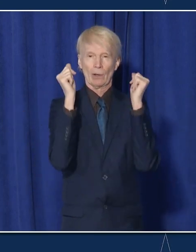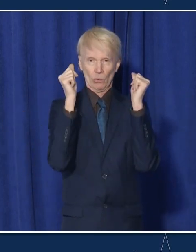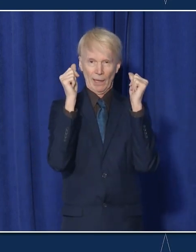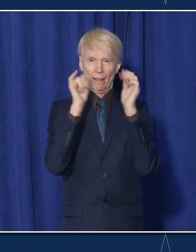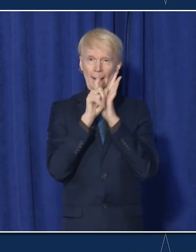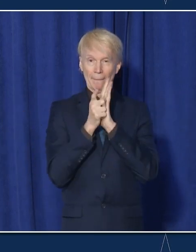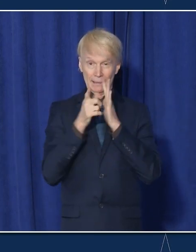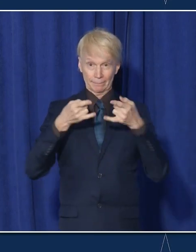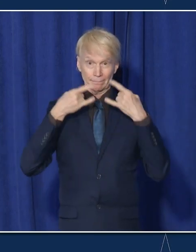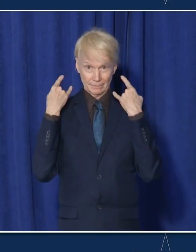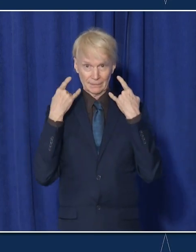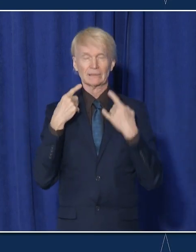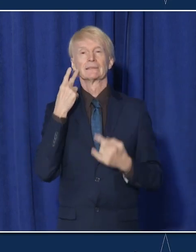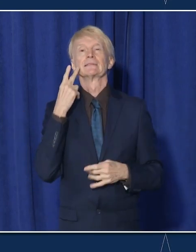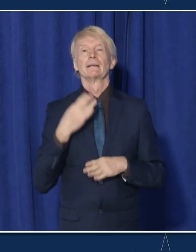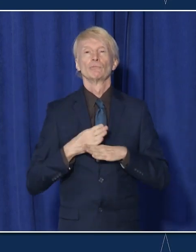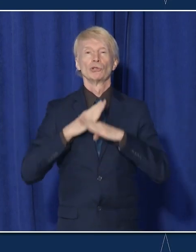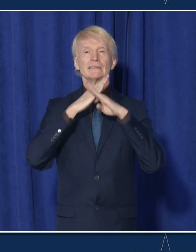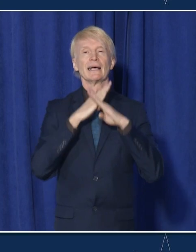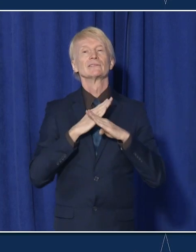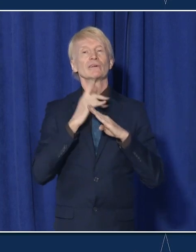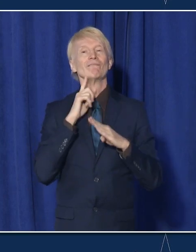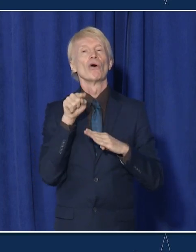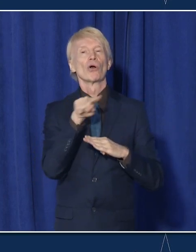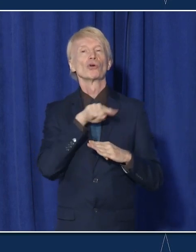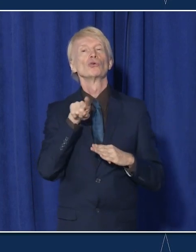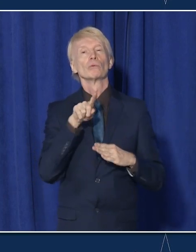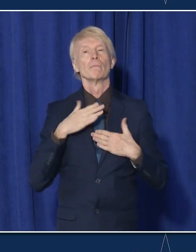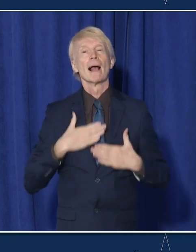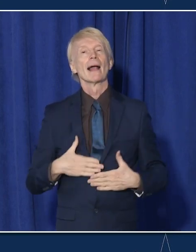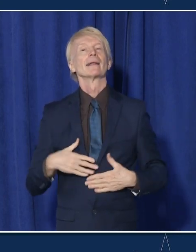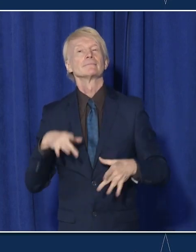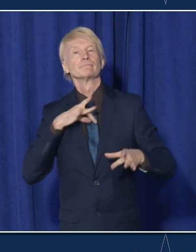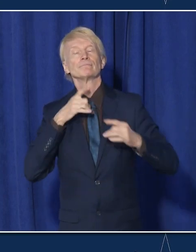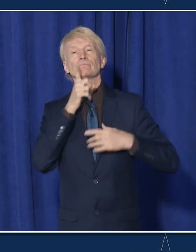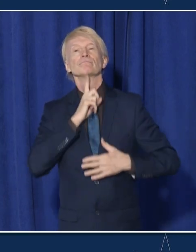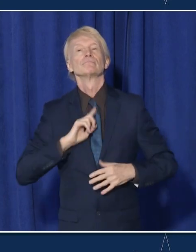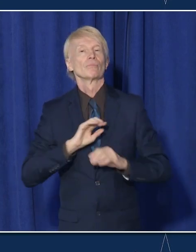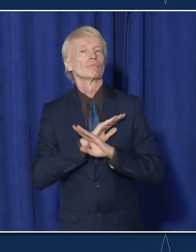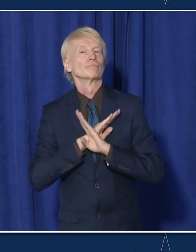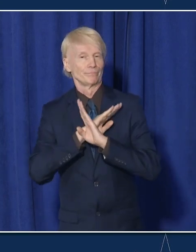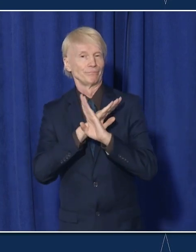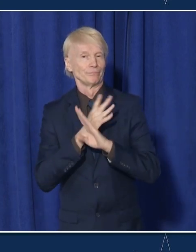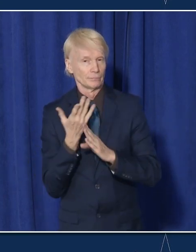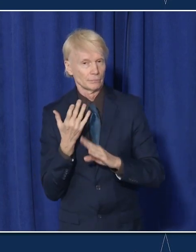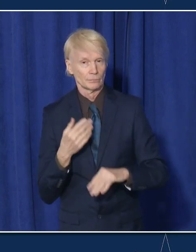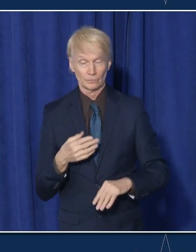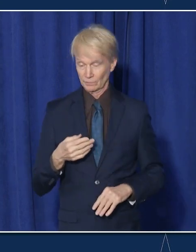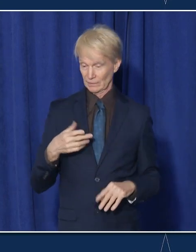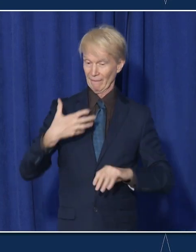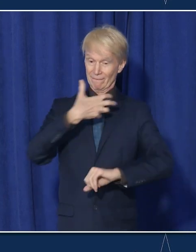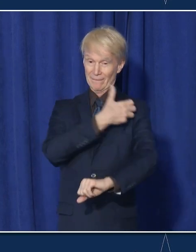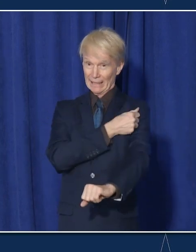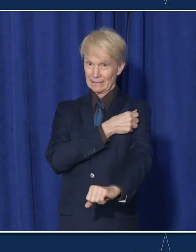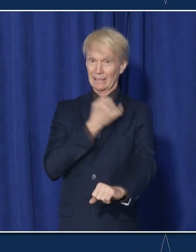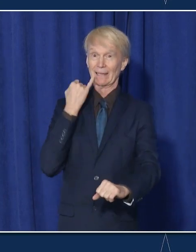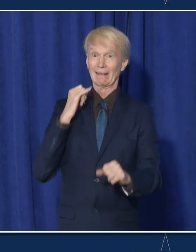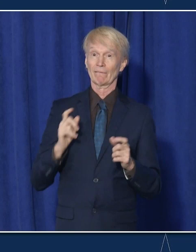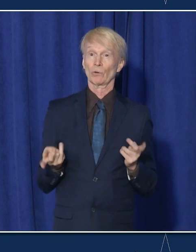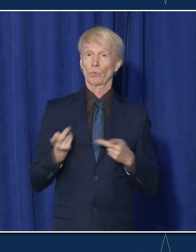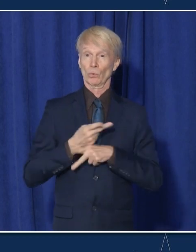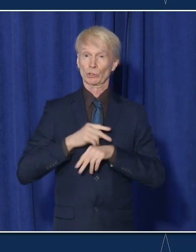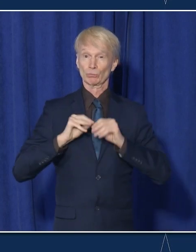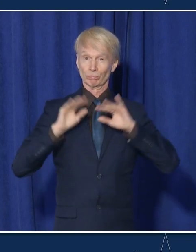mask on, we start seeing protection for you and everybody else. Vaccines, if you have a significant surge that comes, they